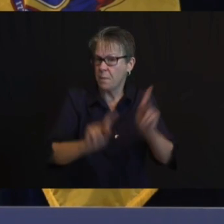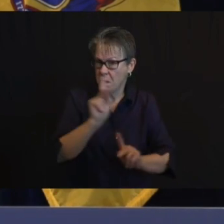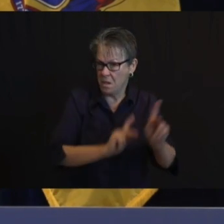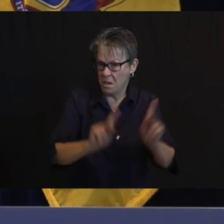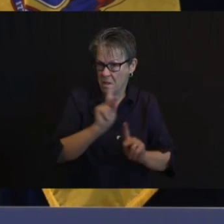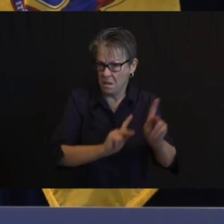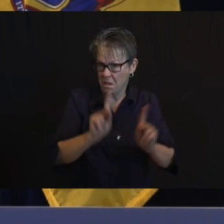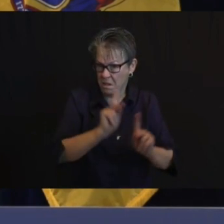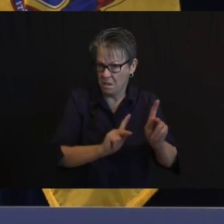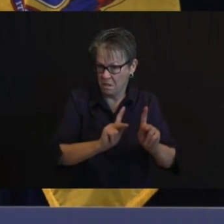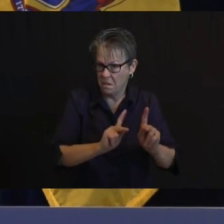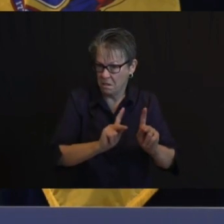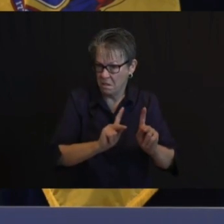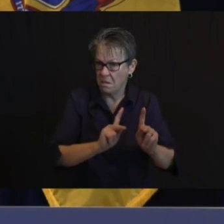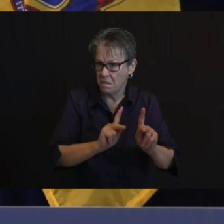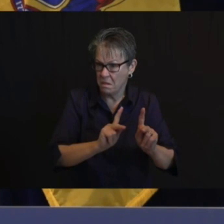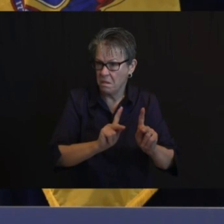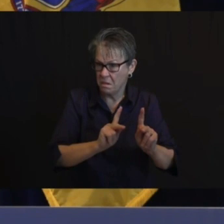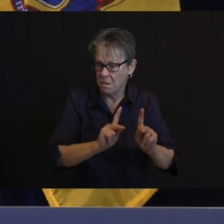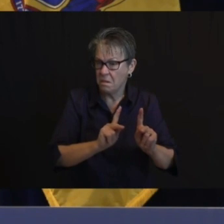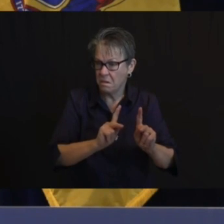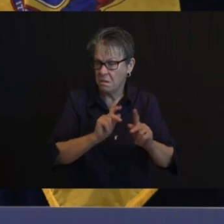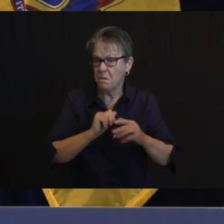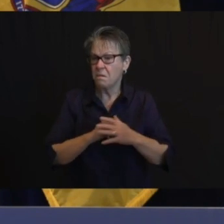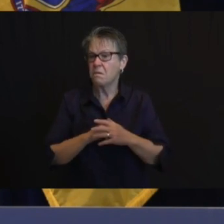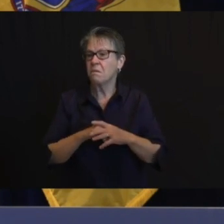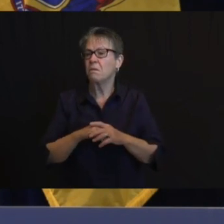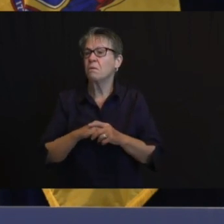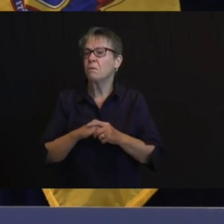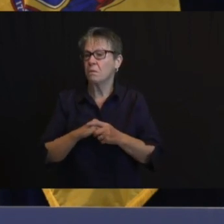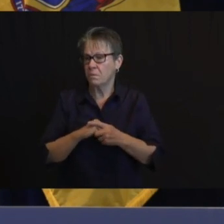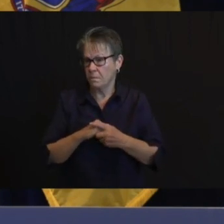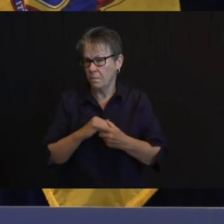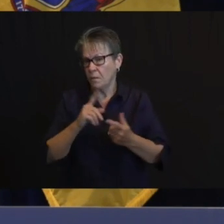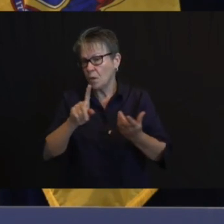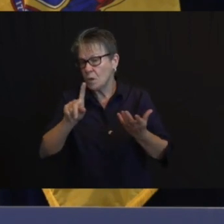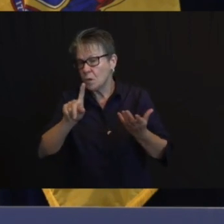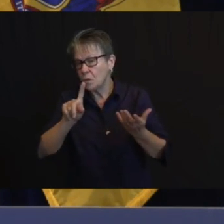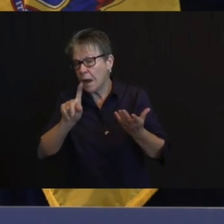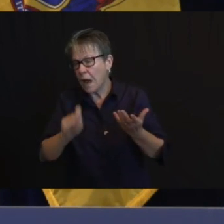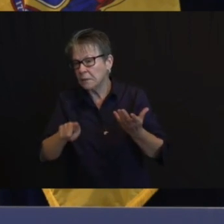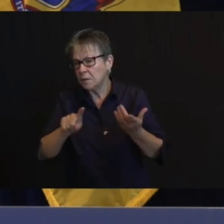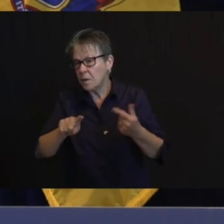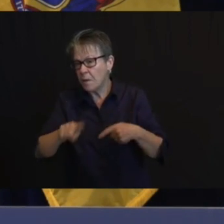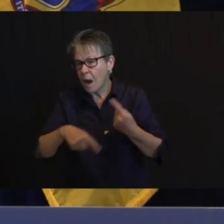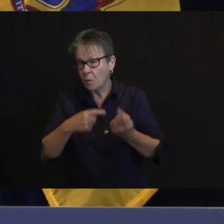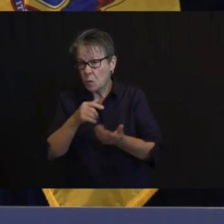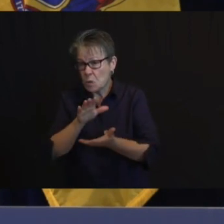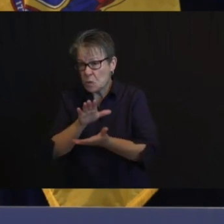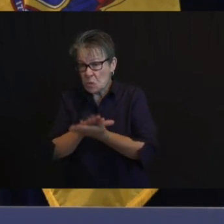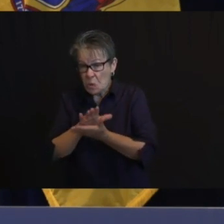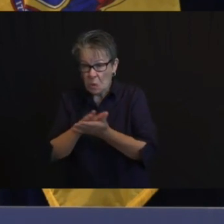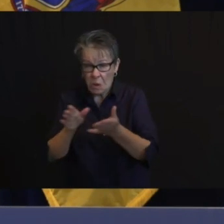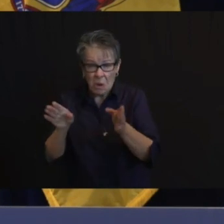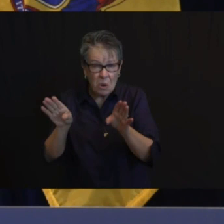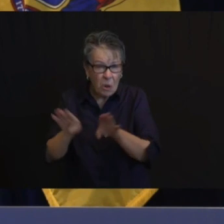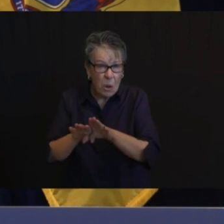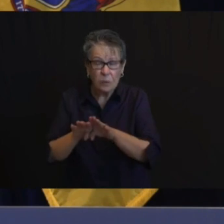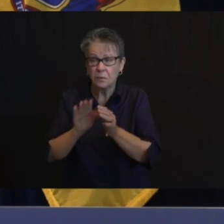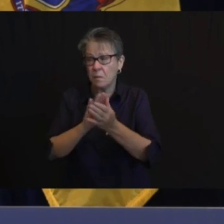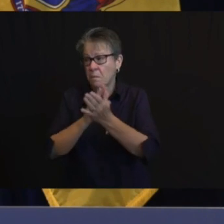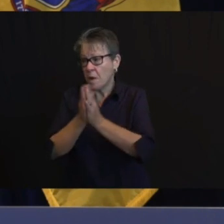Your question on whether or not it goes remote is a potential singular reason could be the status